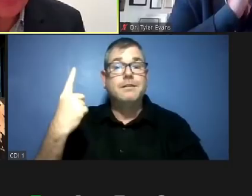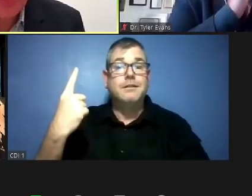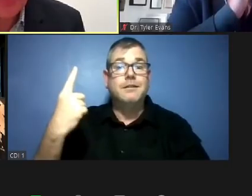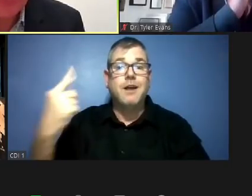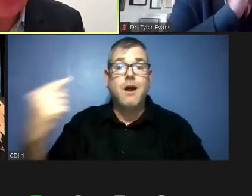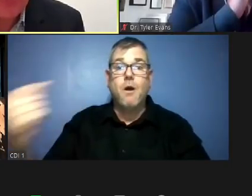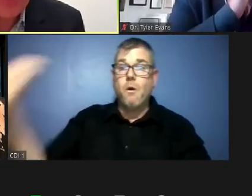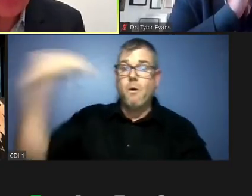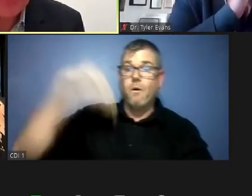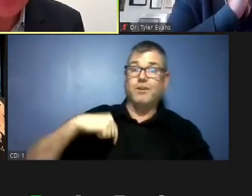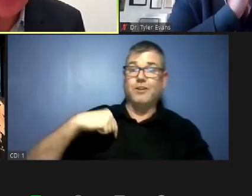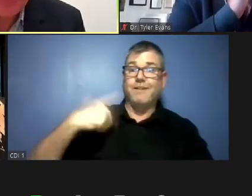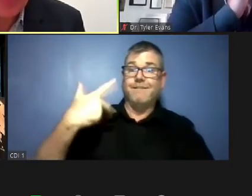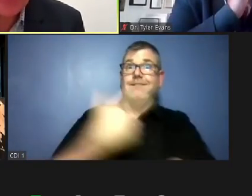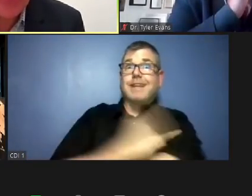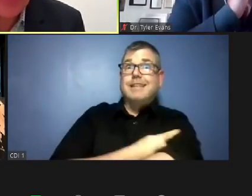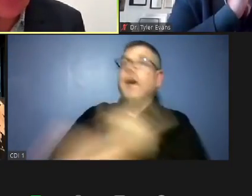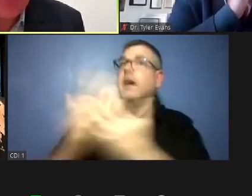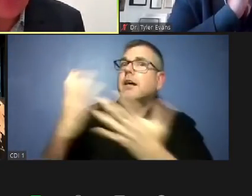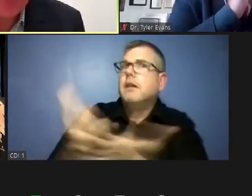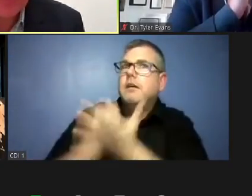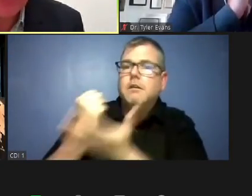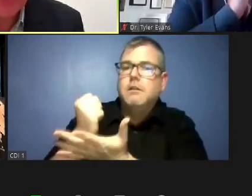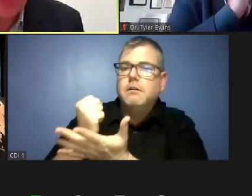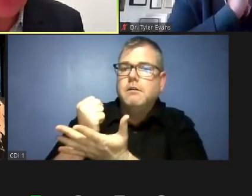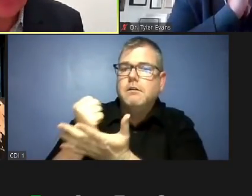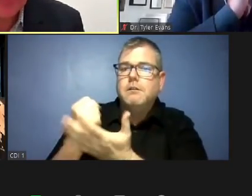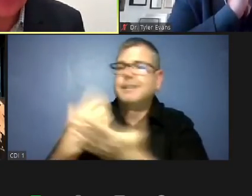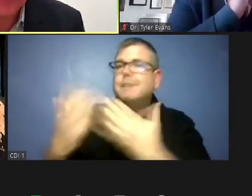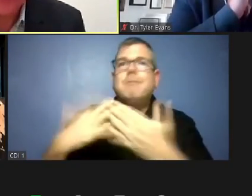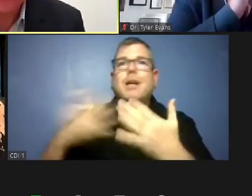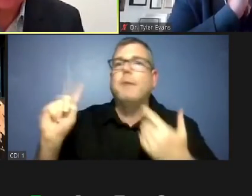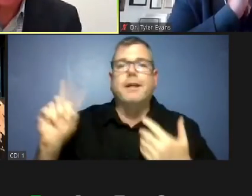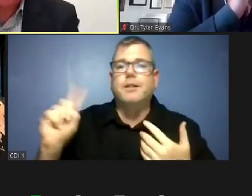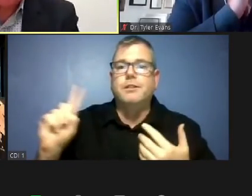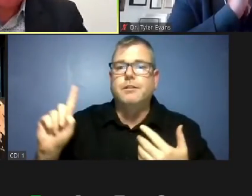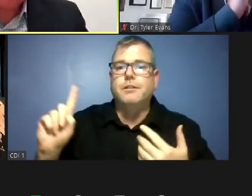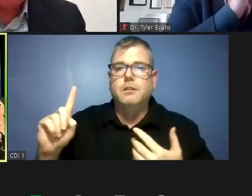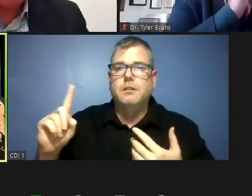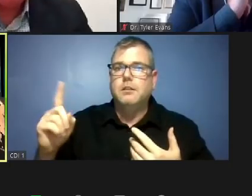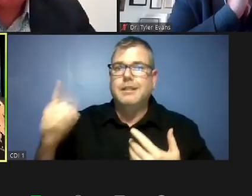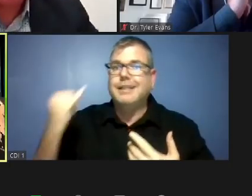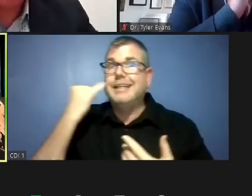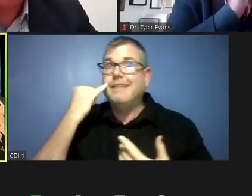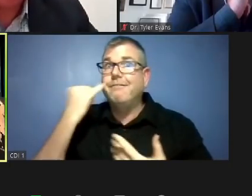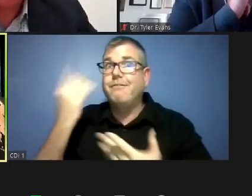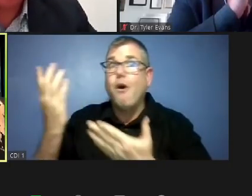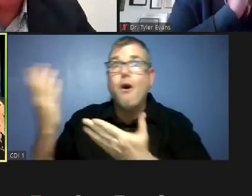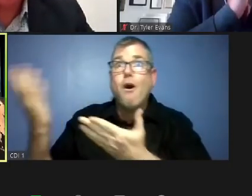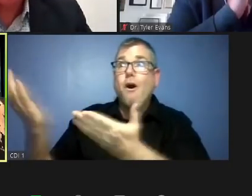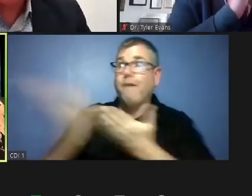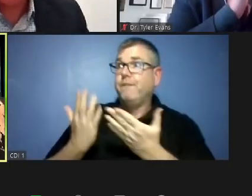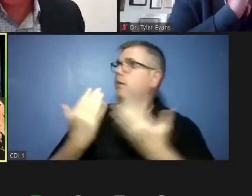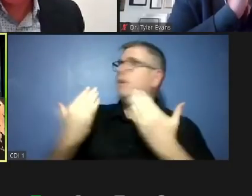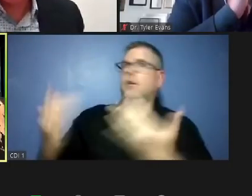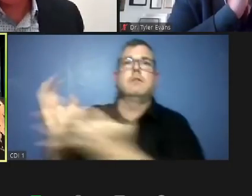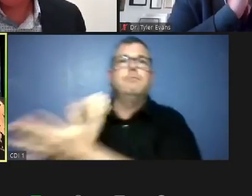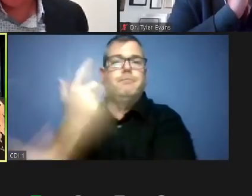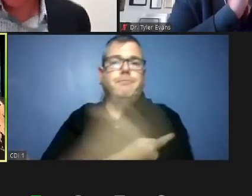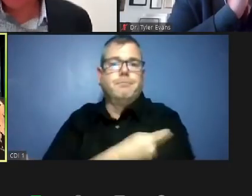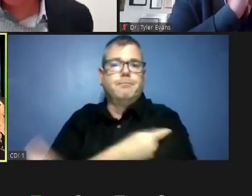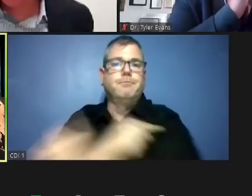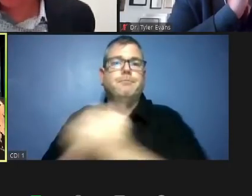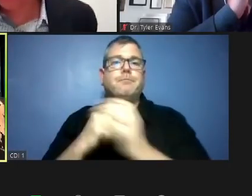response and go ahead and take advantage of that vaccine that's being offered to you. Okay. And Dr.